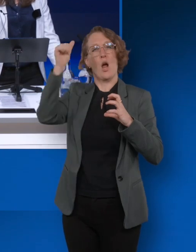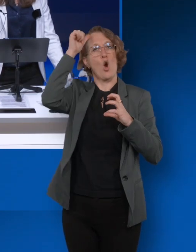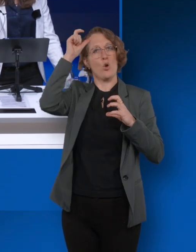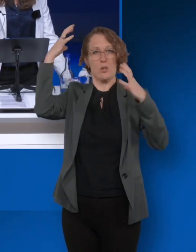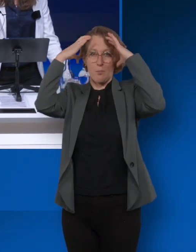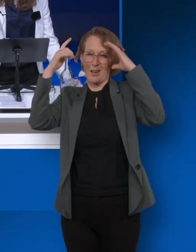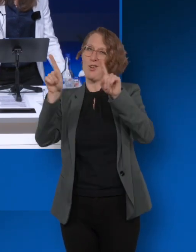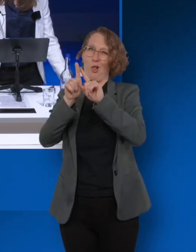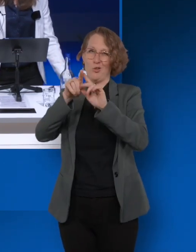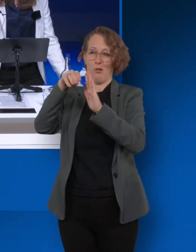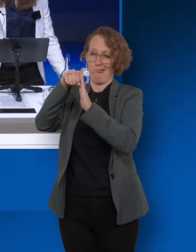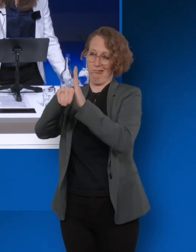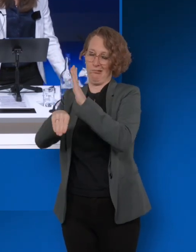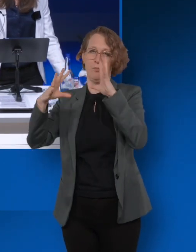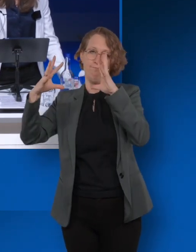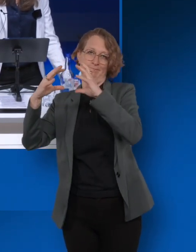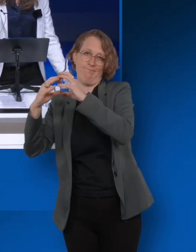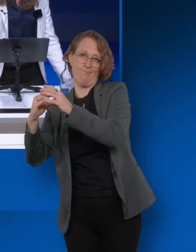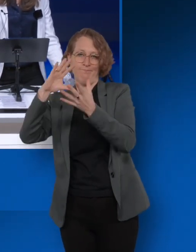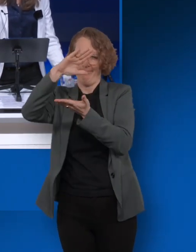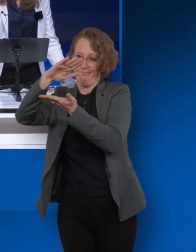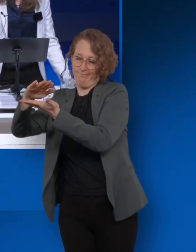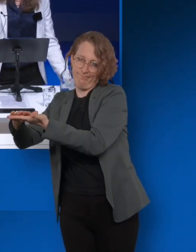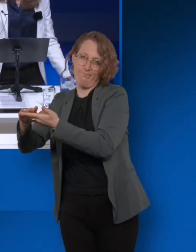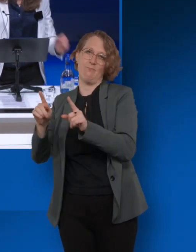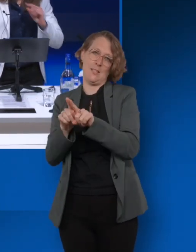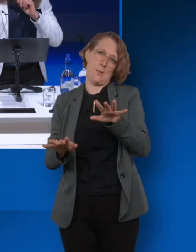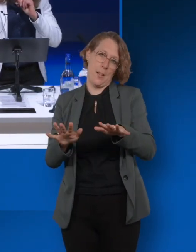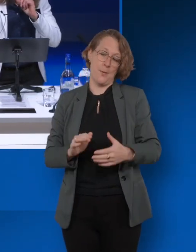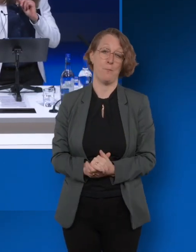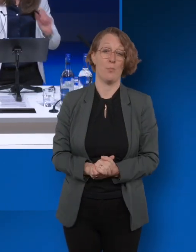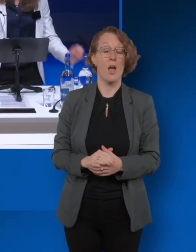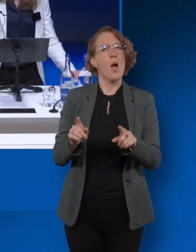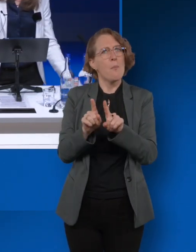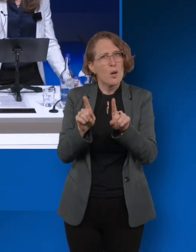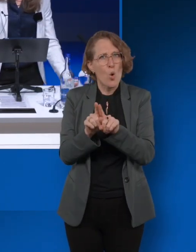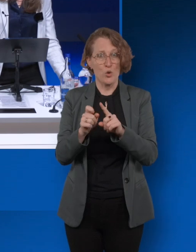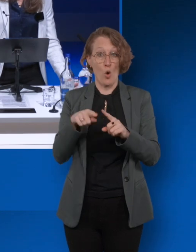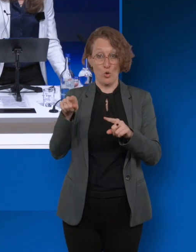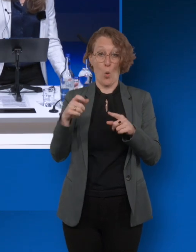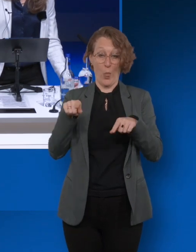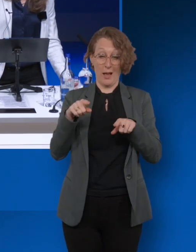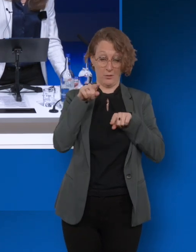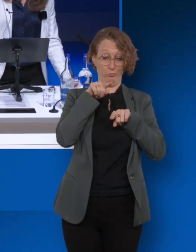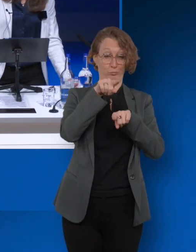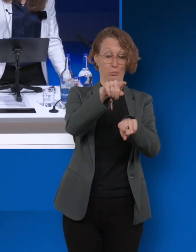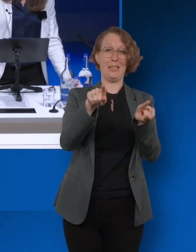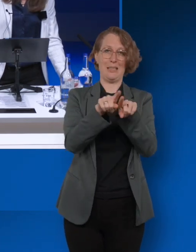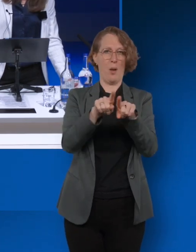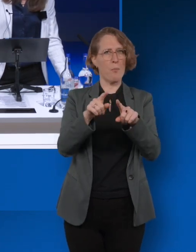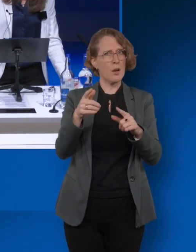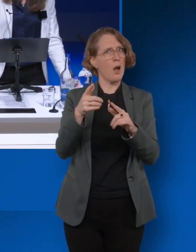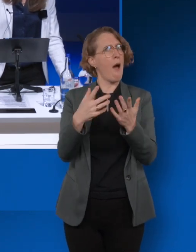also deteriorates. But there are also some instances of discontinuity between